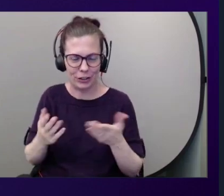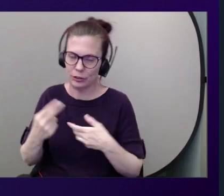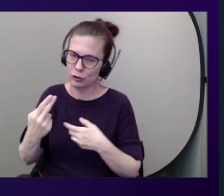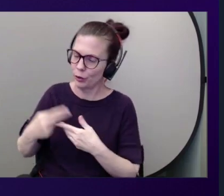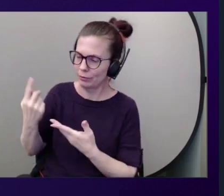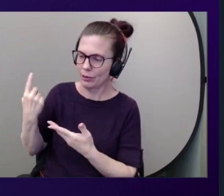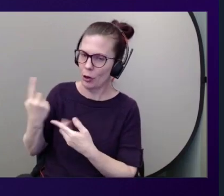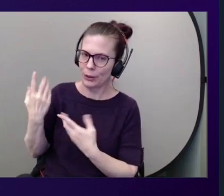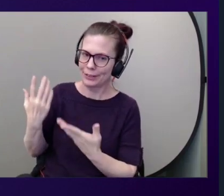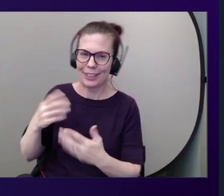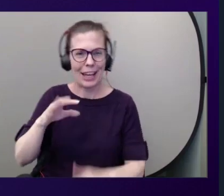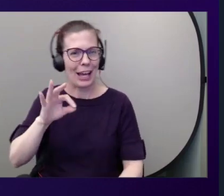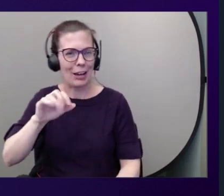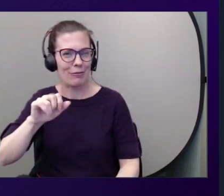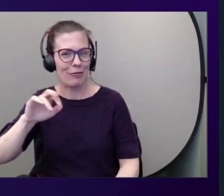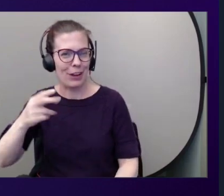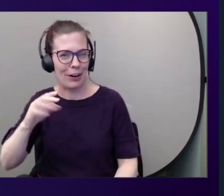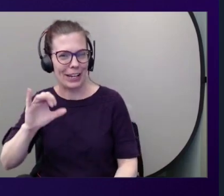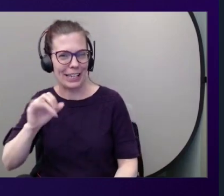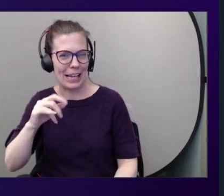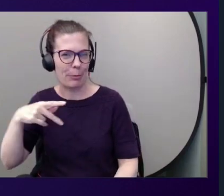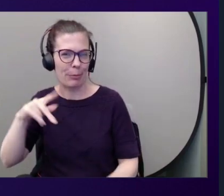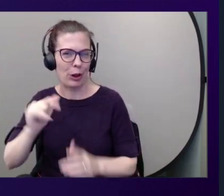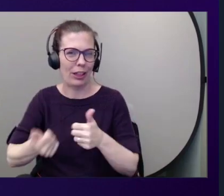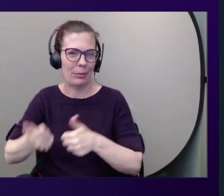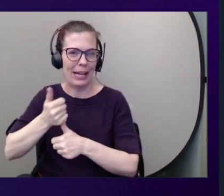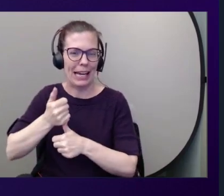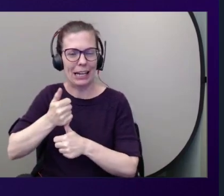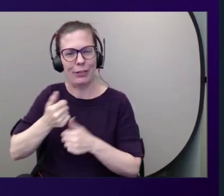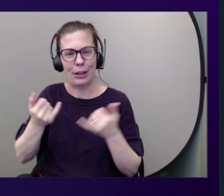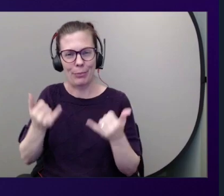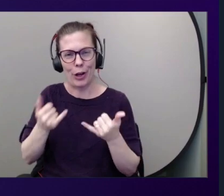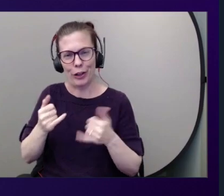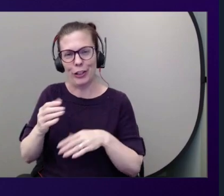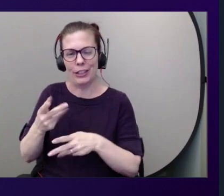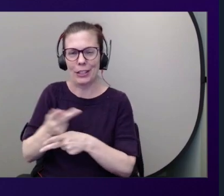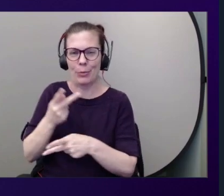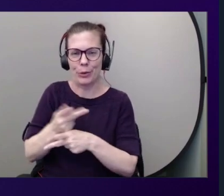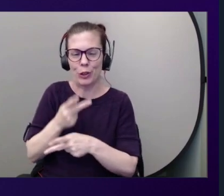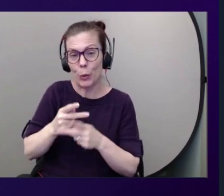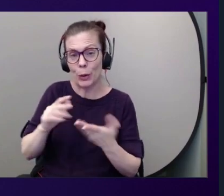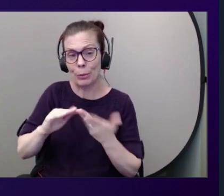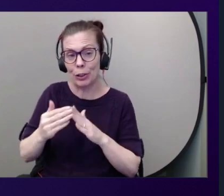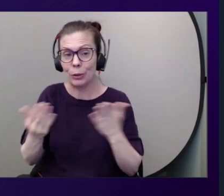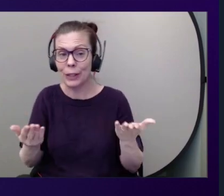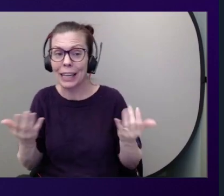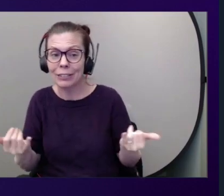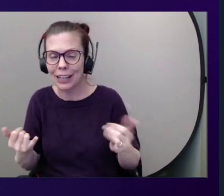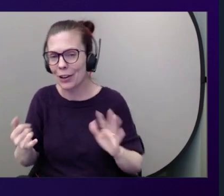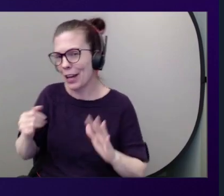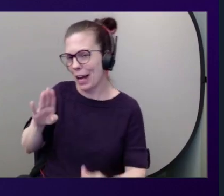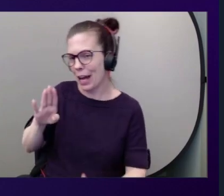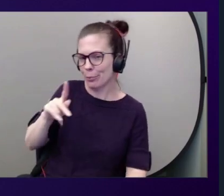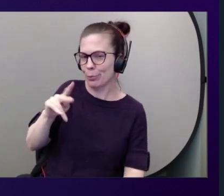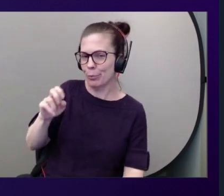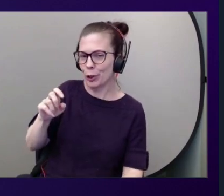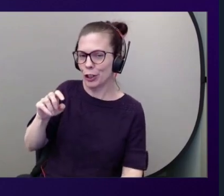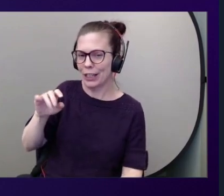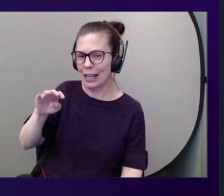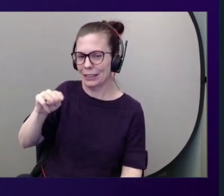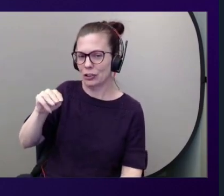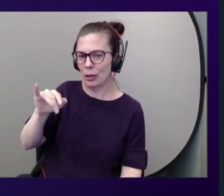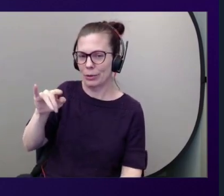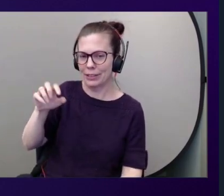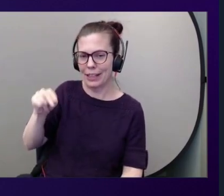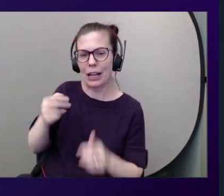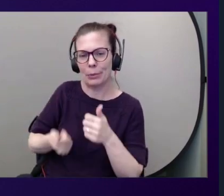by Farrah Campbell, the head of Modern Compute Community, and we have now with us... Hi, I'm Brooke Jamison. I'm a Senior Developer Advocate with